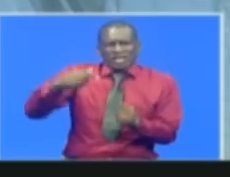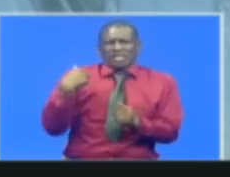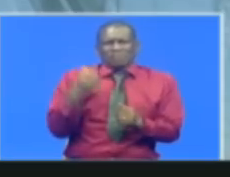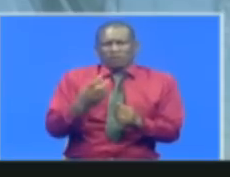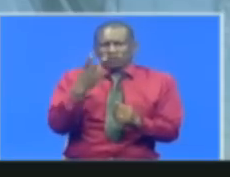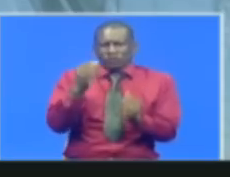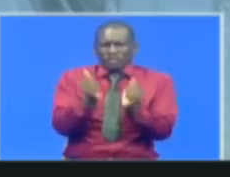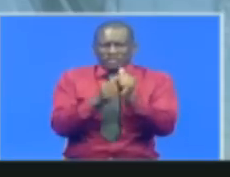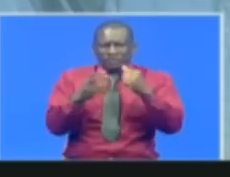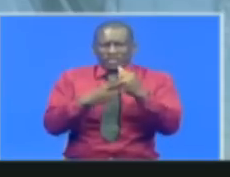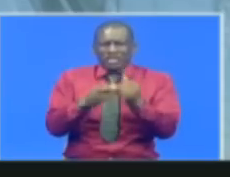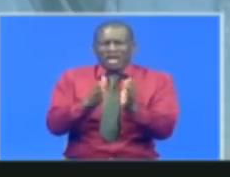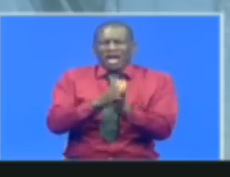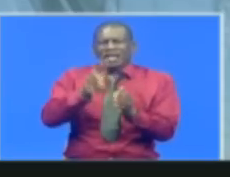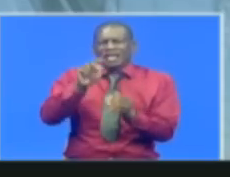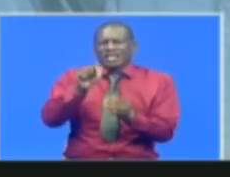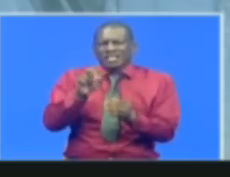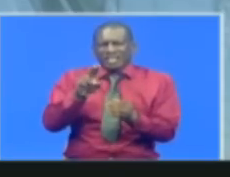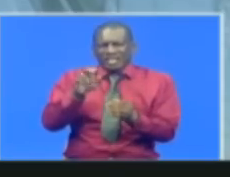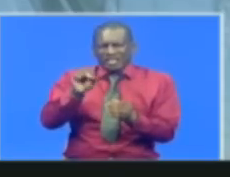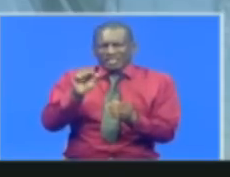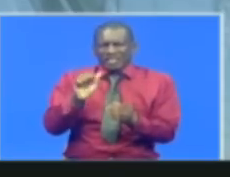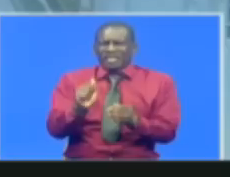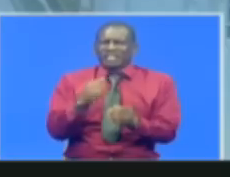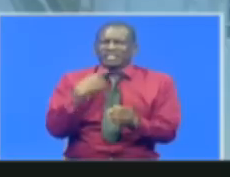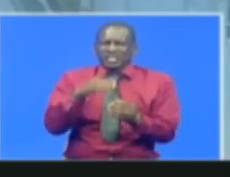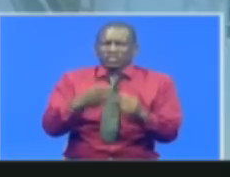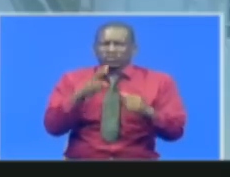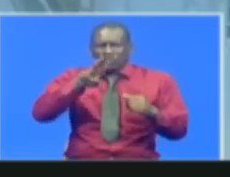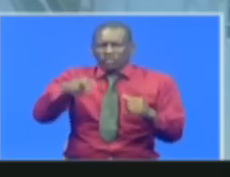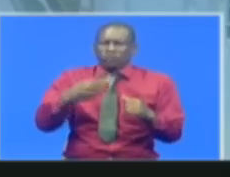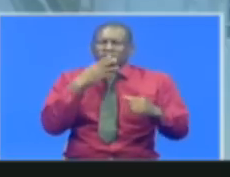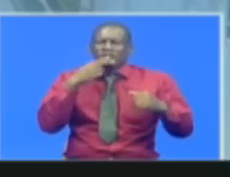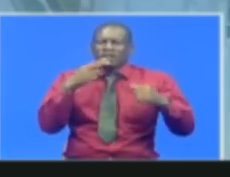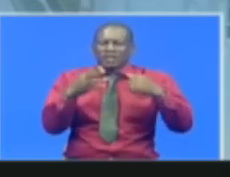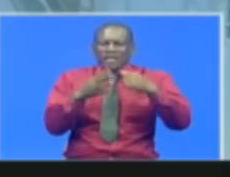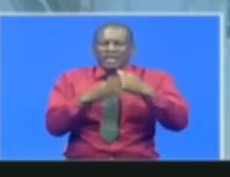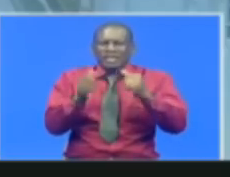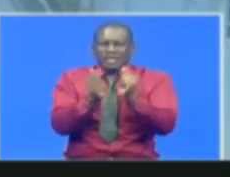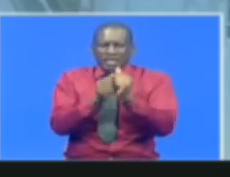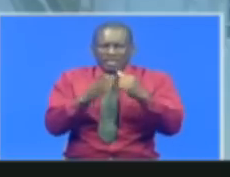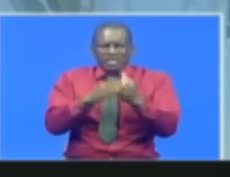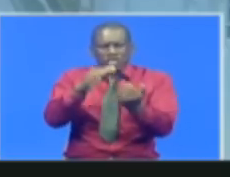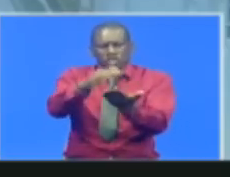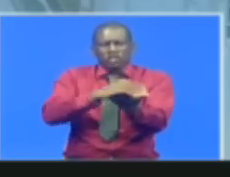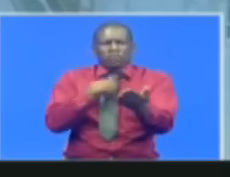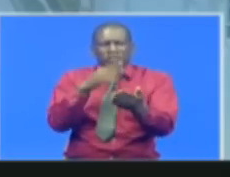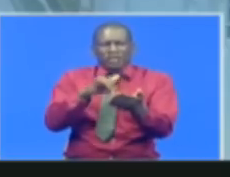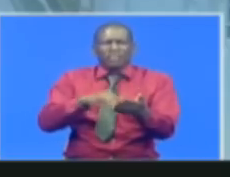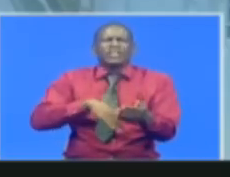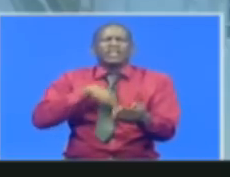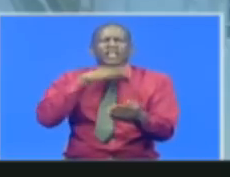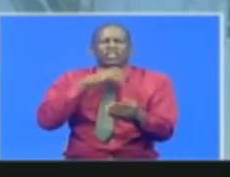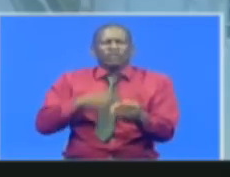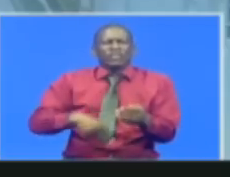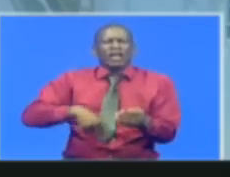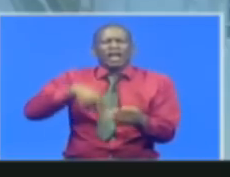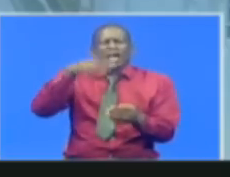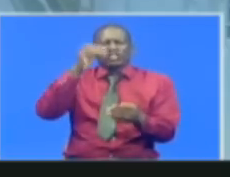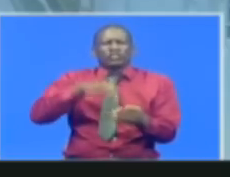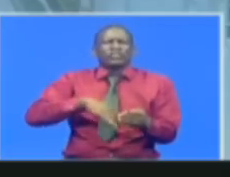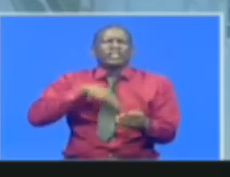which NTSA puts at 2,919. The report also found that pedestrians accounted for the highest number of